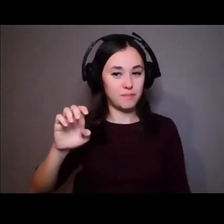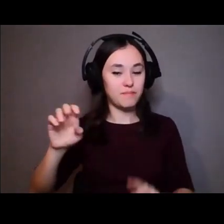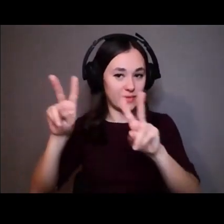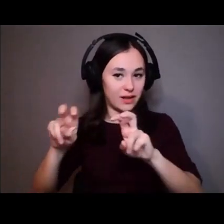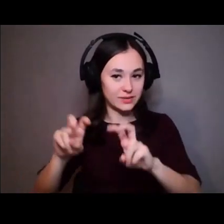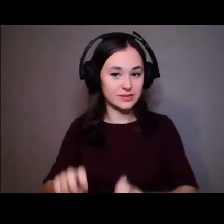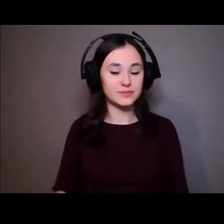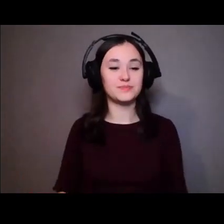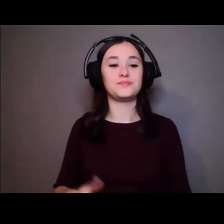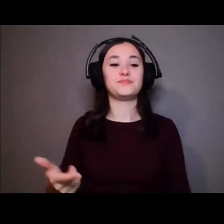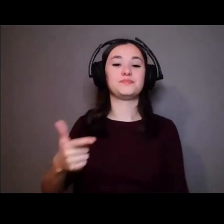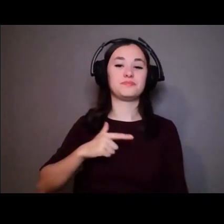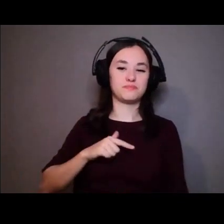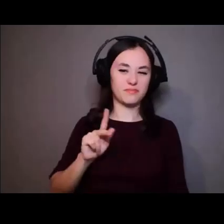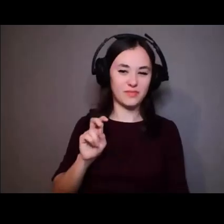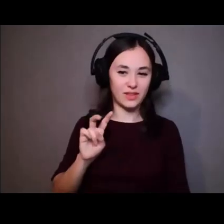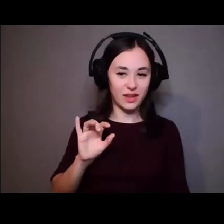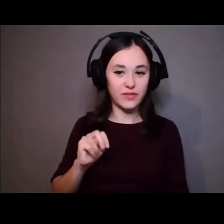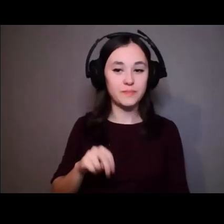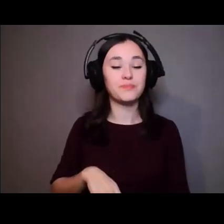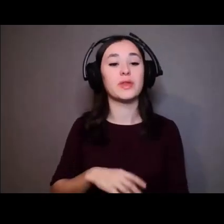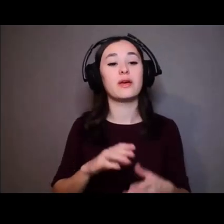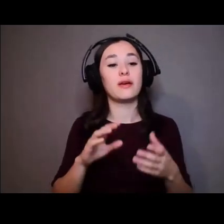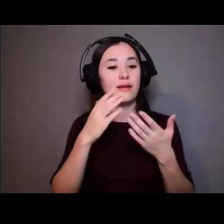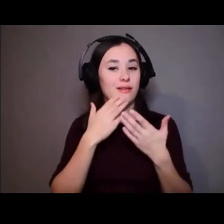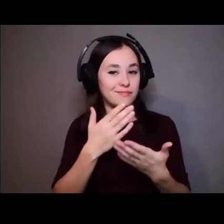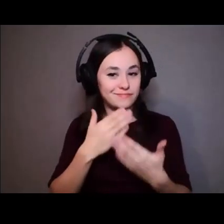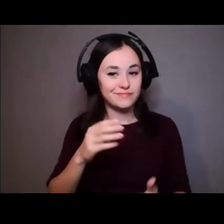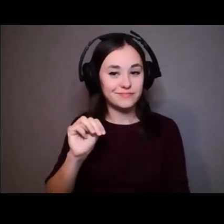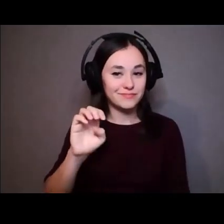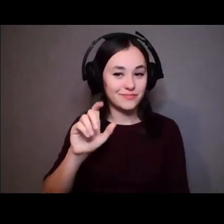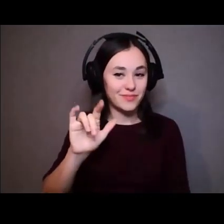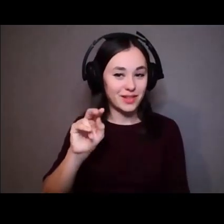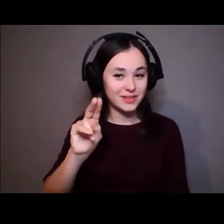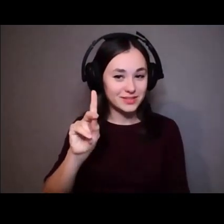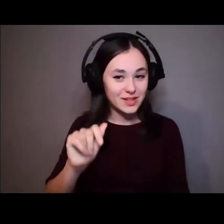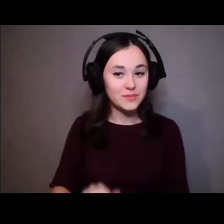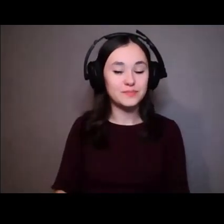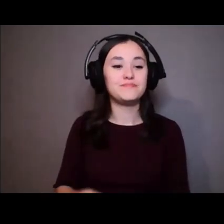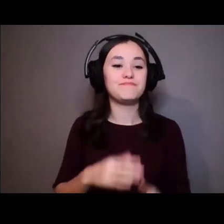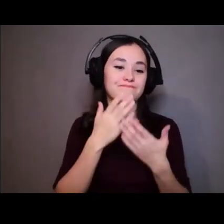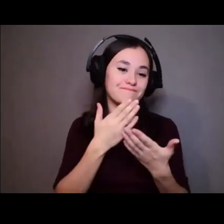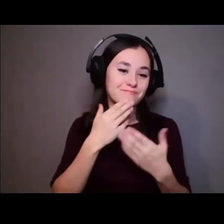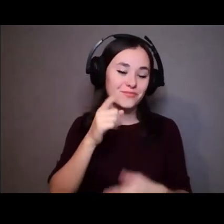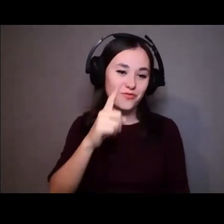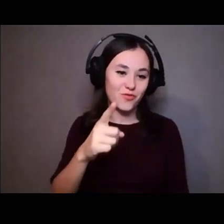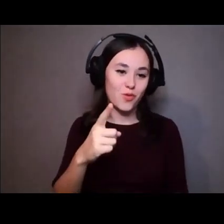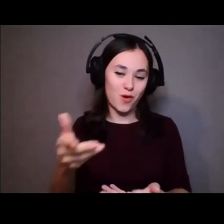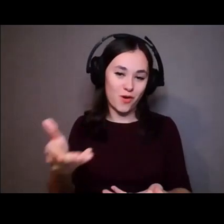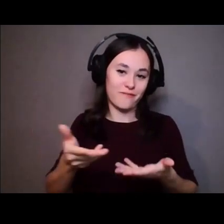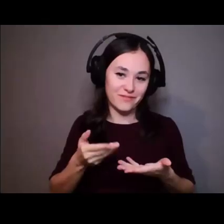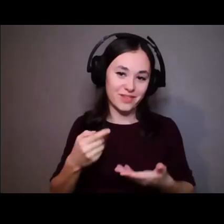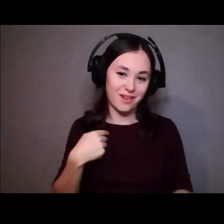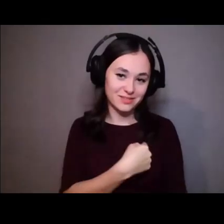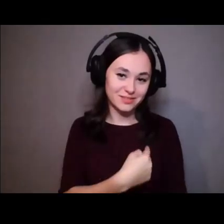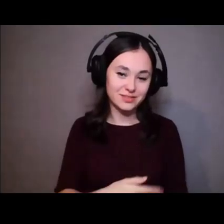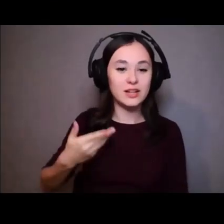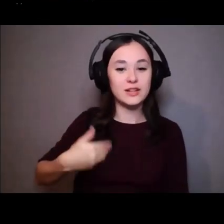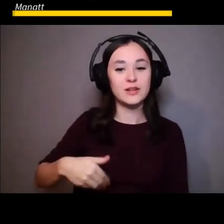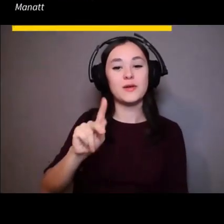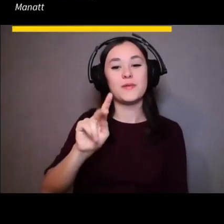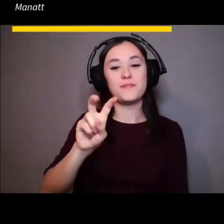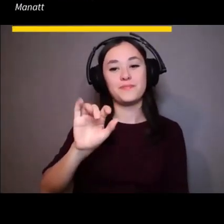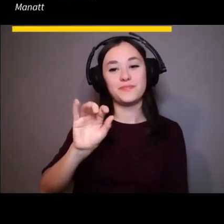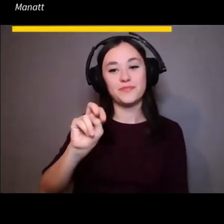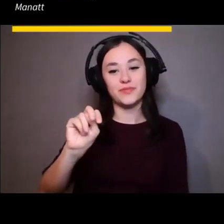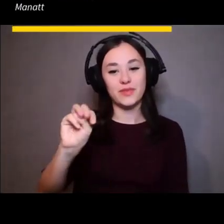Thank you so much, Melinda, and thank you all so much for having us. My name is Kevin McAvee, and if